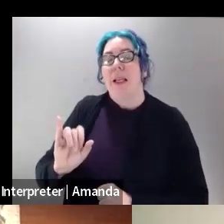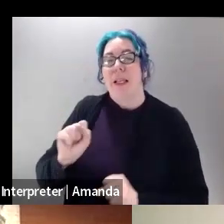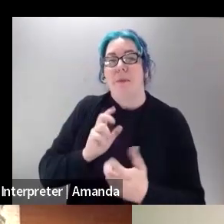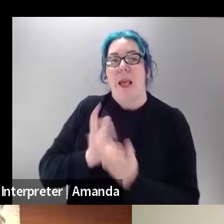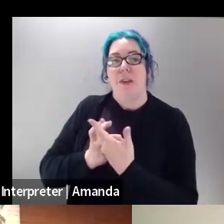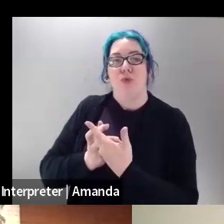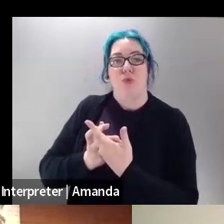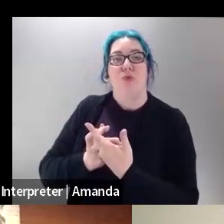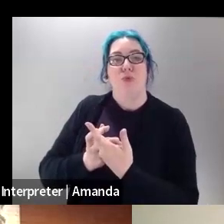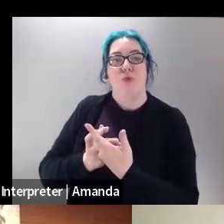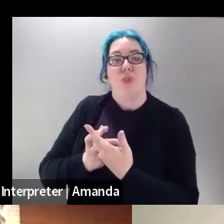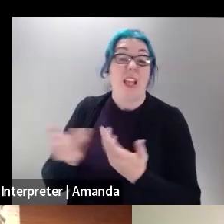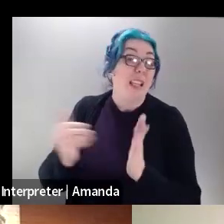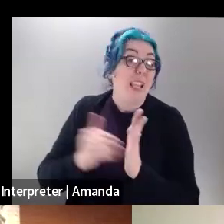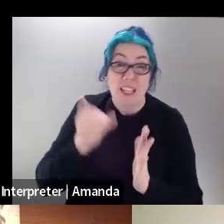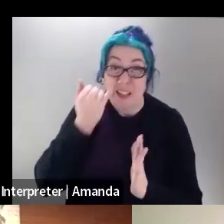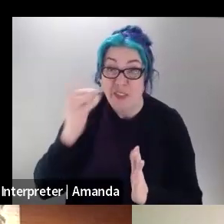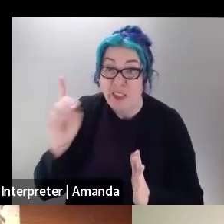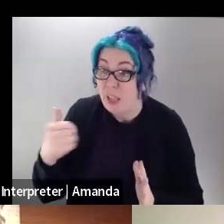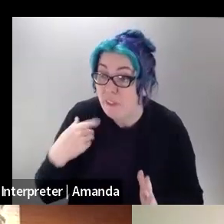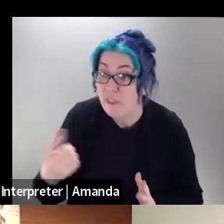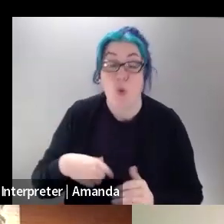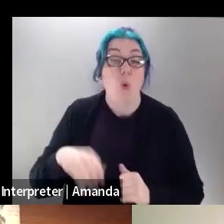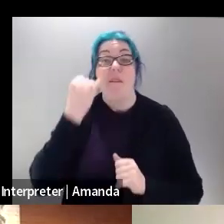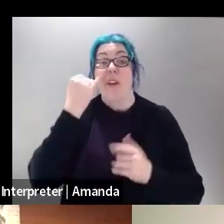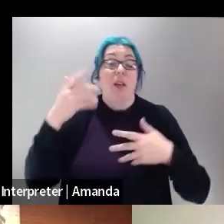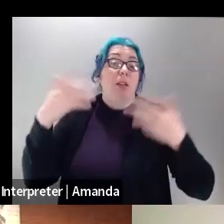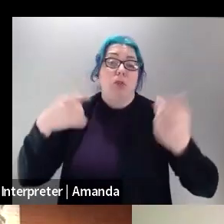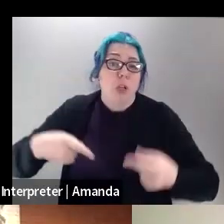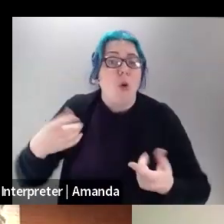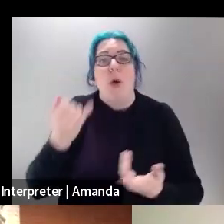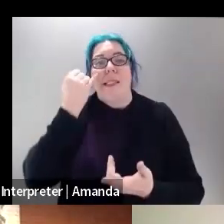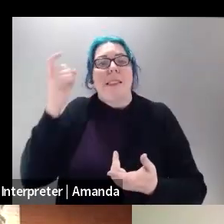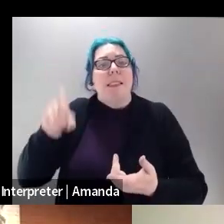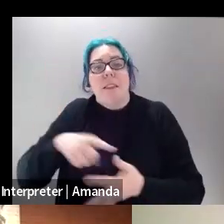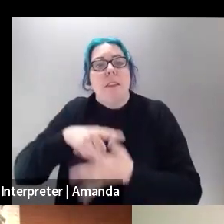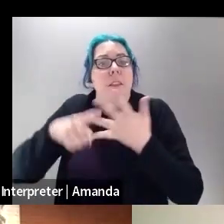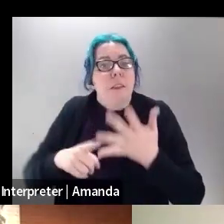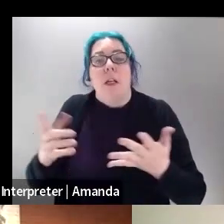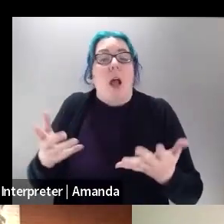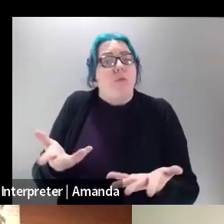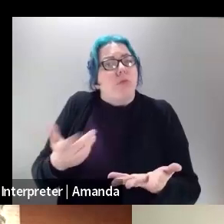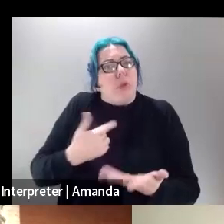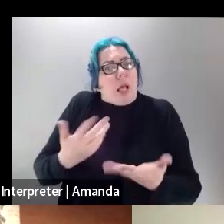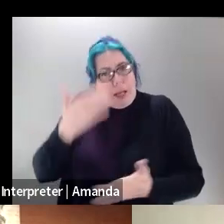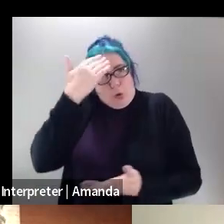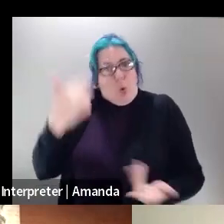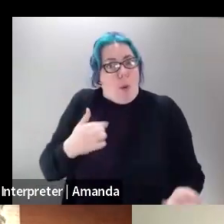certain disabilities or hearing or blah, blah, blah, like, then I can also just make note of that. So that's kind